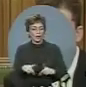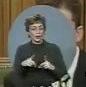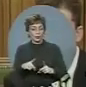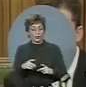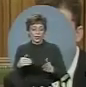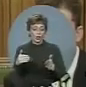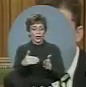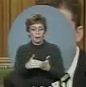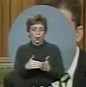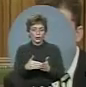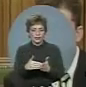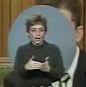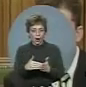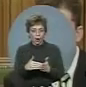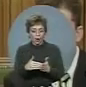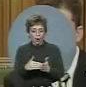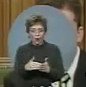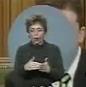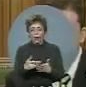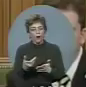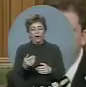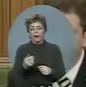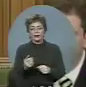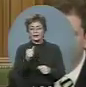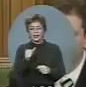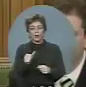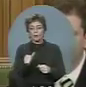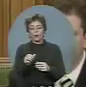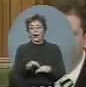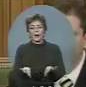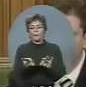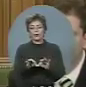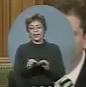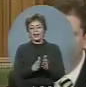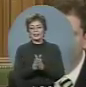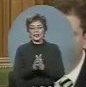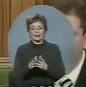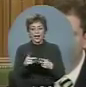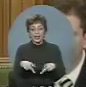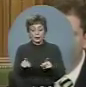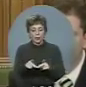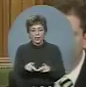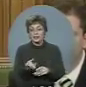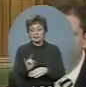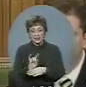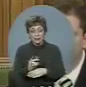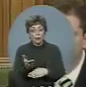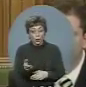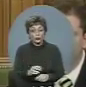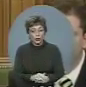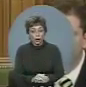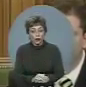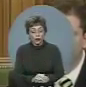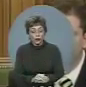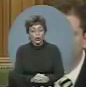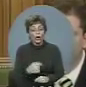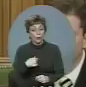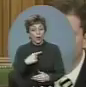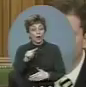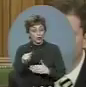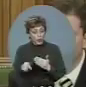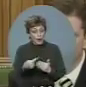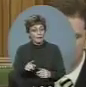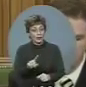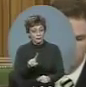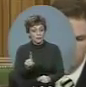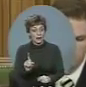does not deserve reply. His insinuations do not deserve reply. I repeat my question.